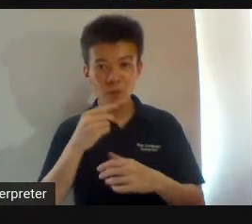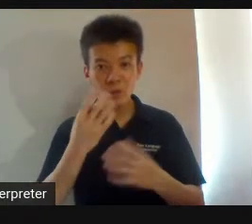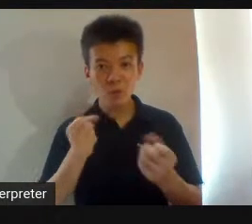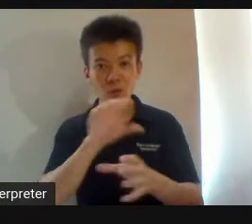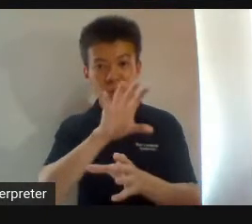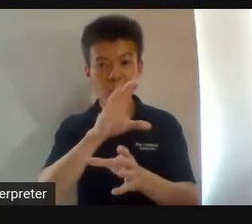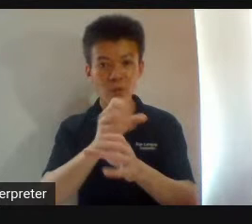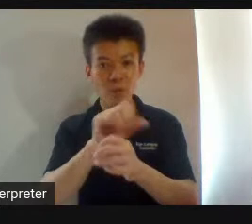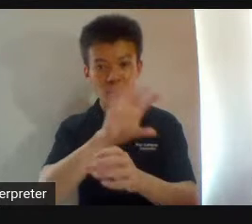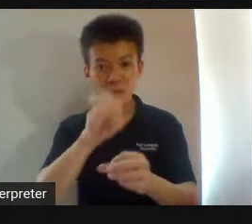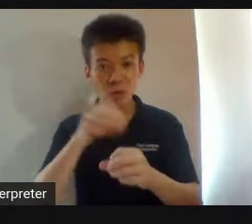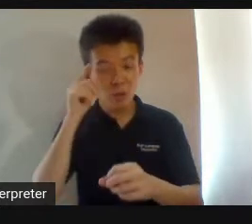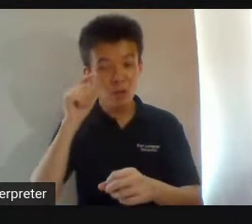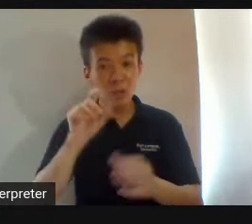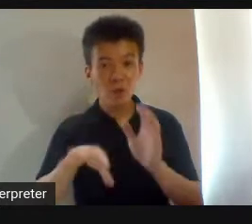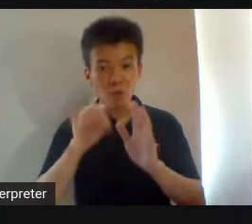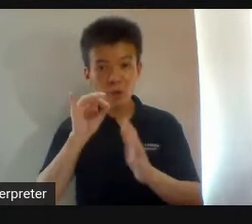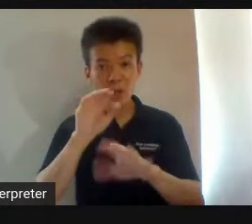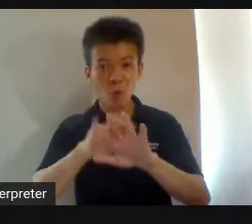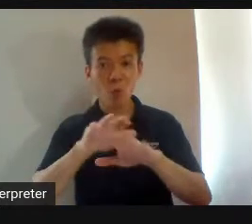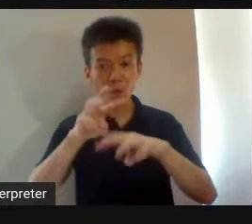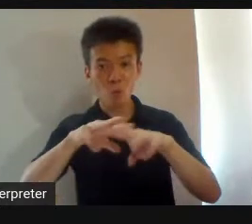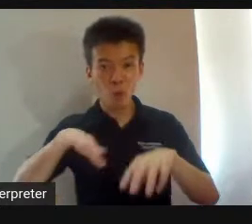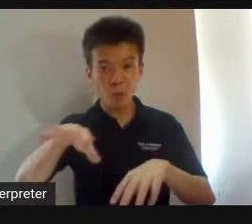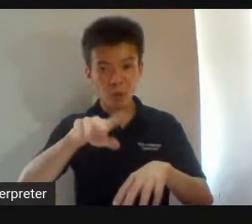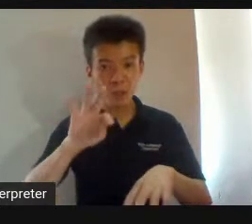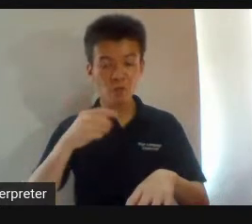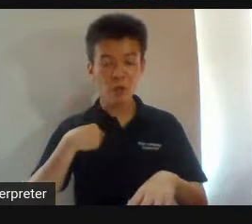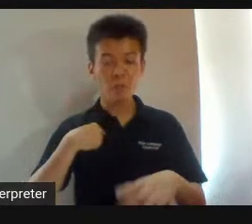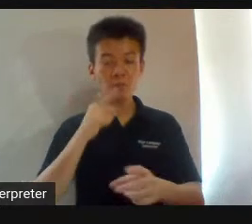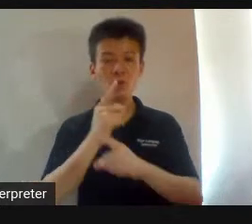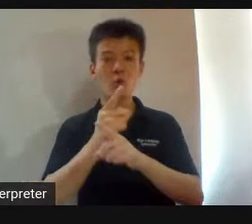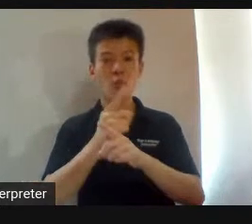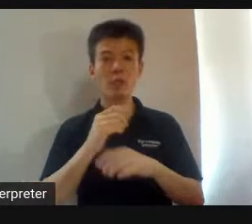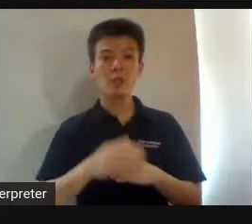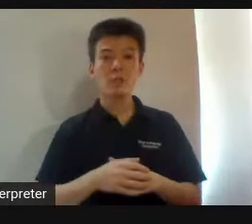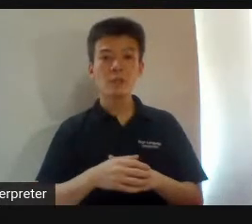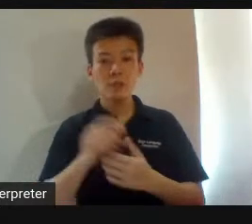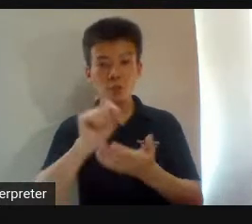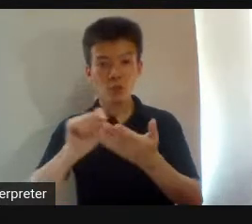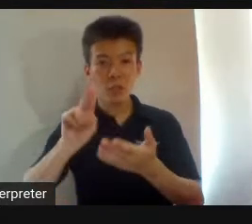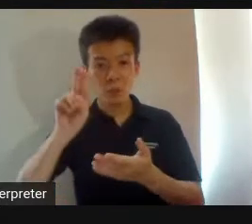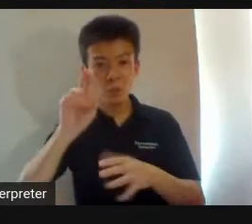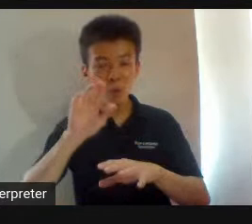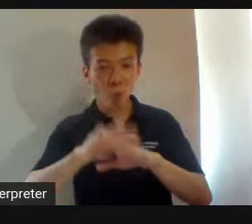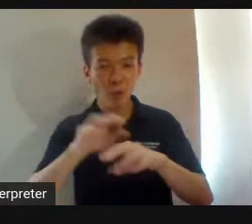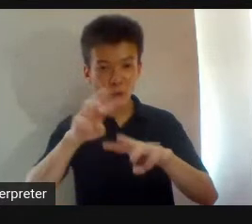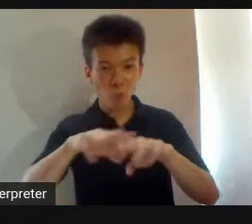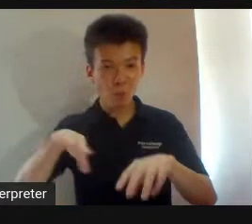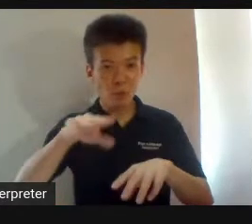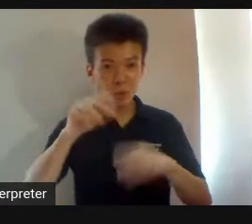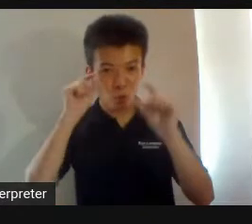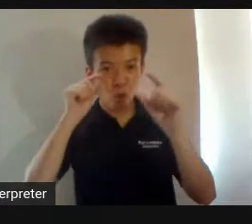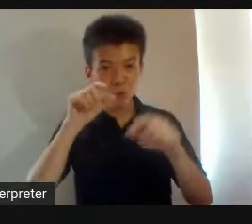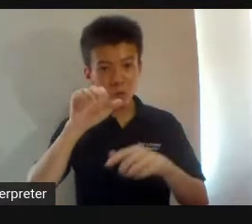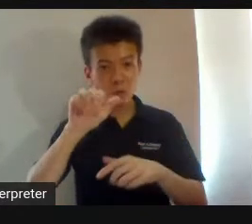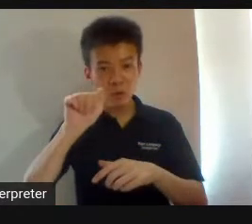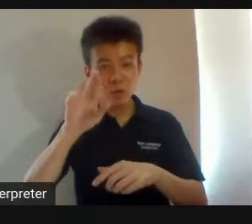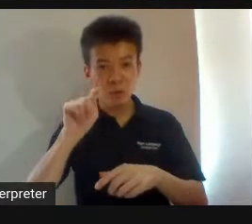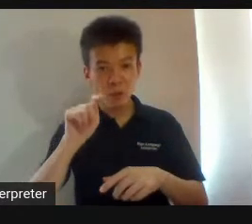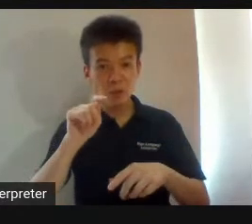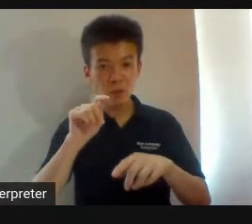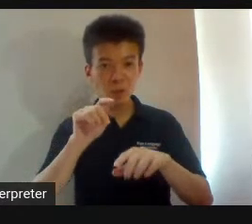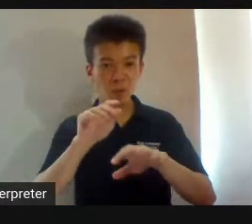involved. And I think they can find that on the website, if I'm correct. Yeah, just sign up on the website. If you Google Access Arts Hub, you'll find